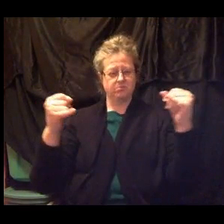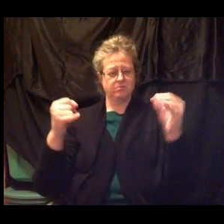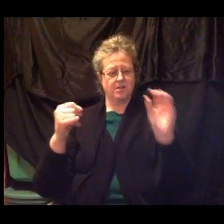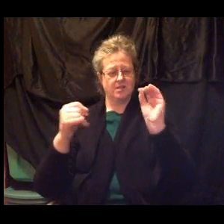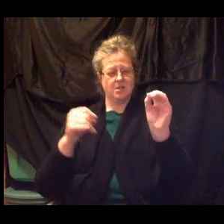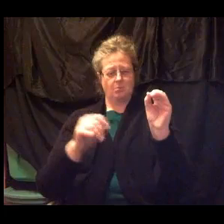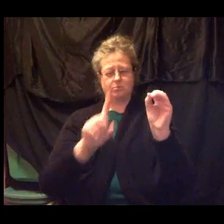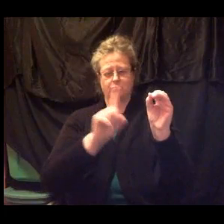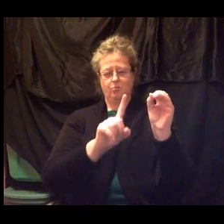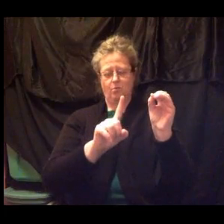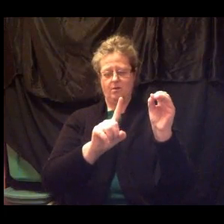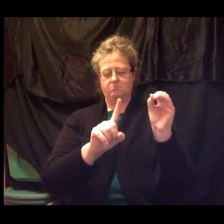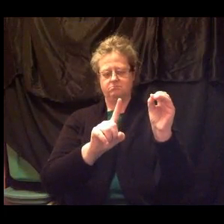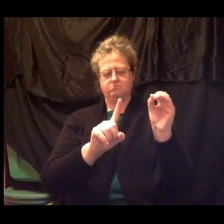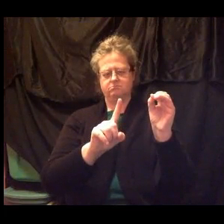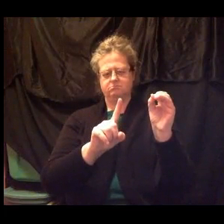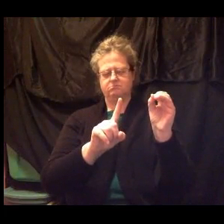to the number 2.